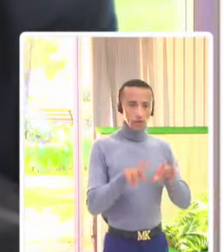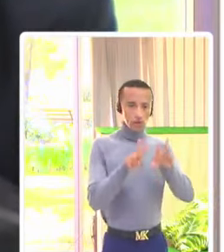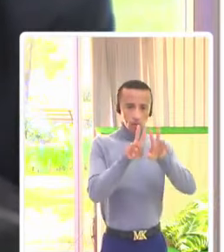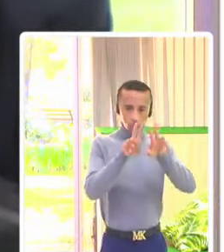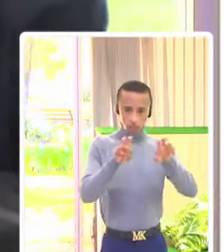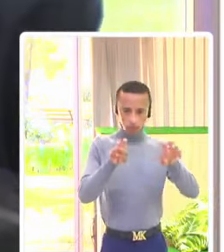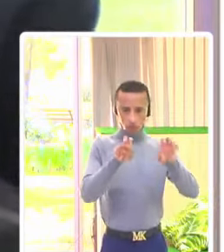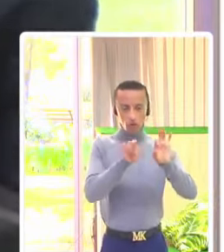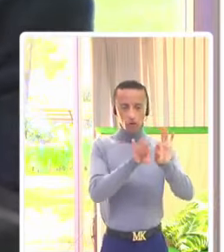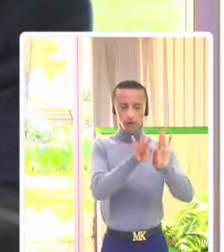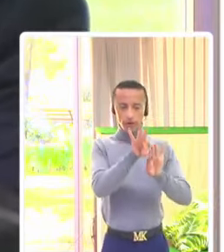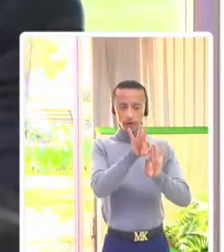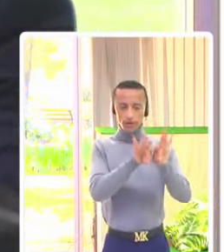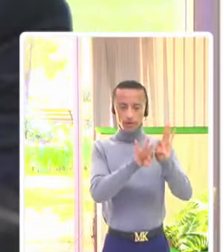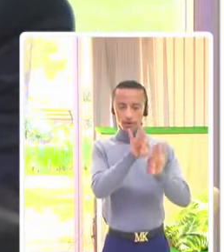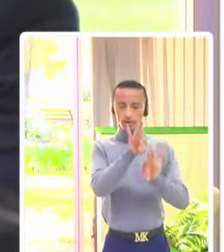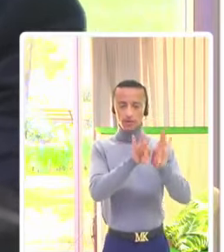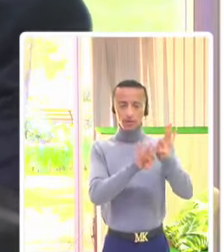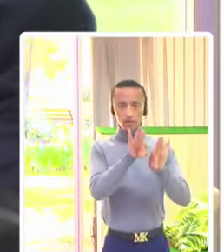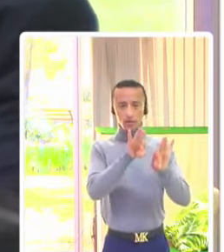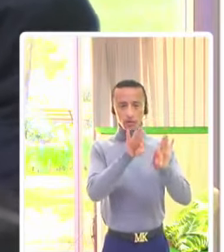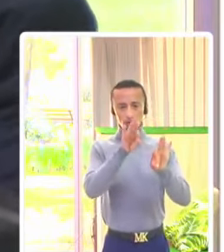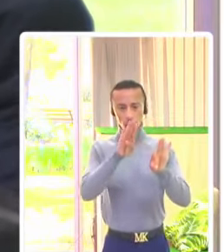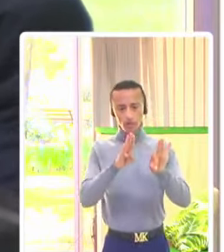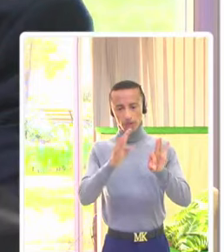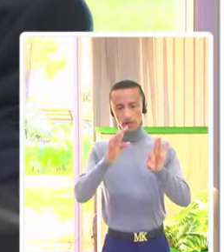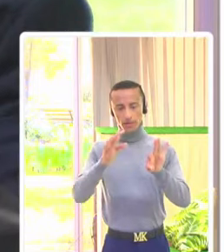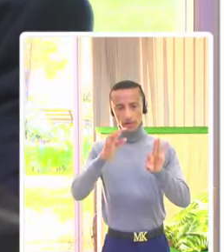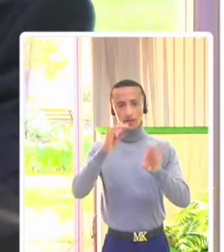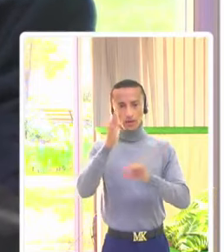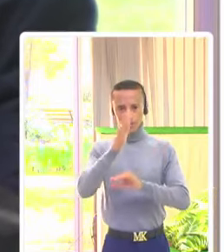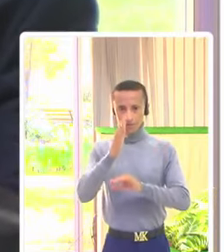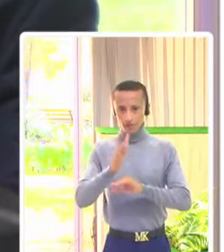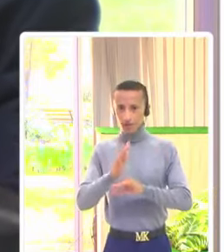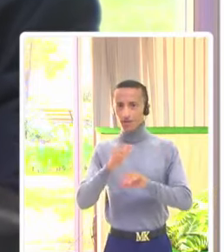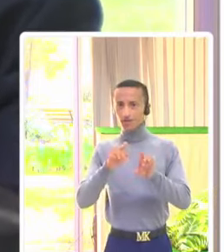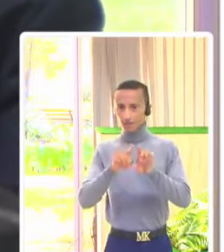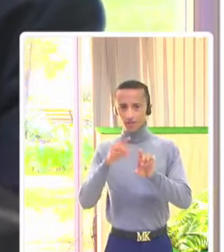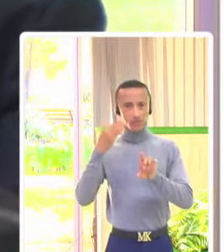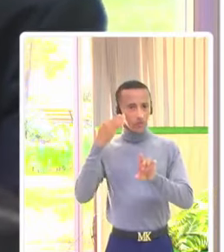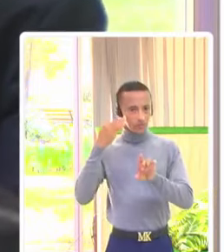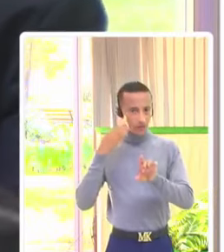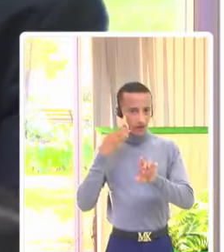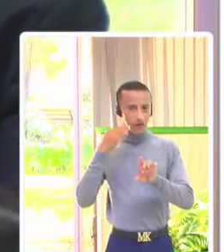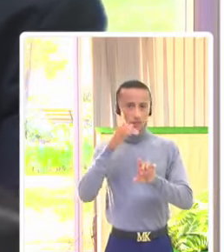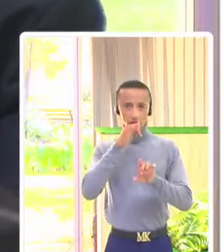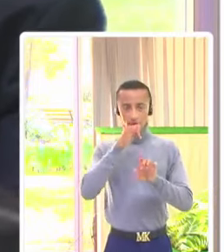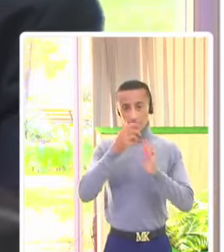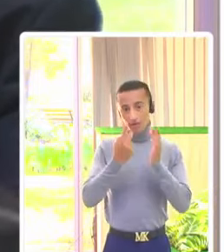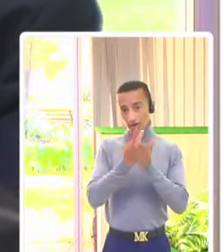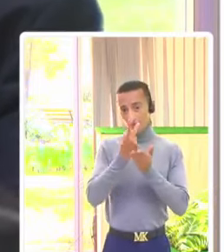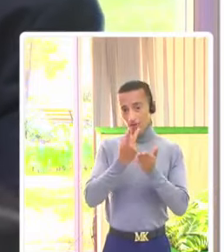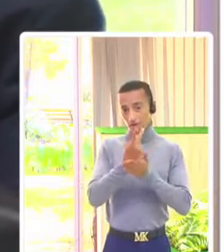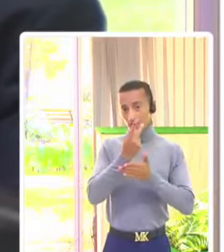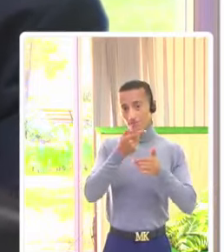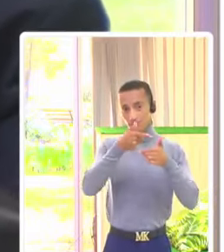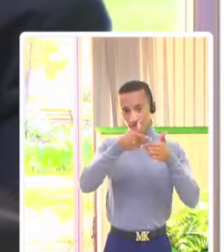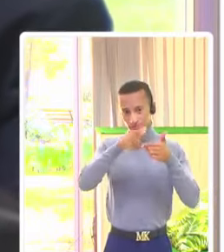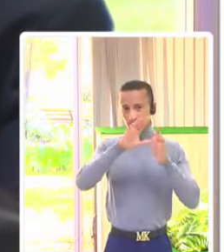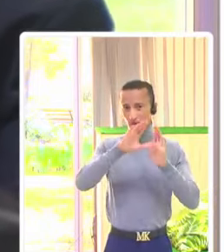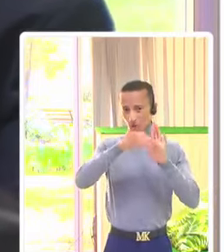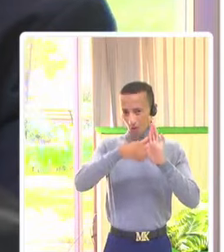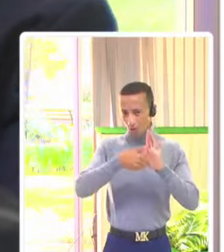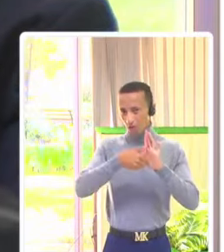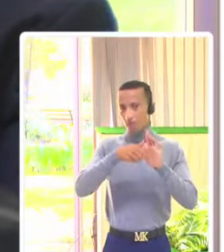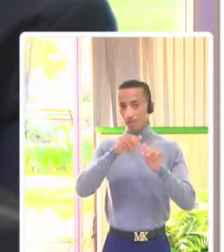Bank has related to fraud prevention, related to payments. So that's a big, that's a difference, because